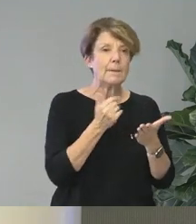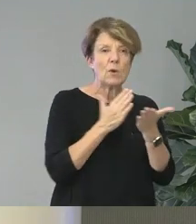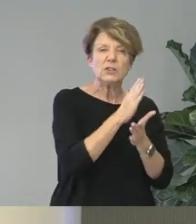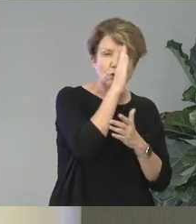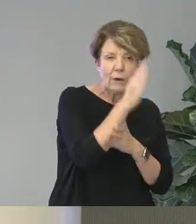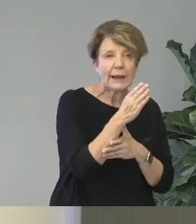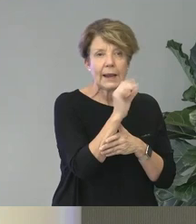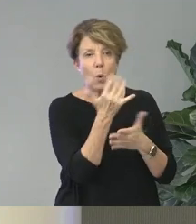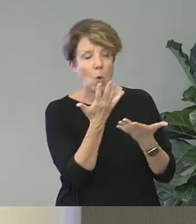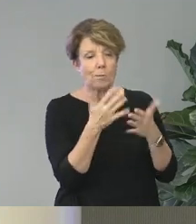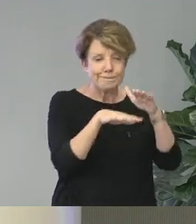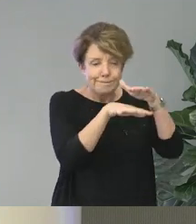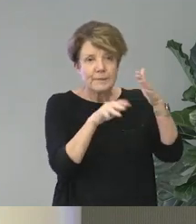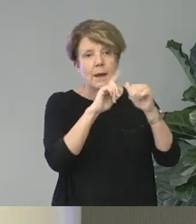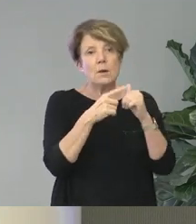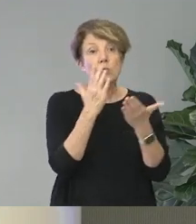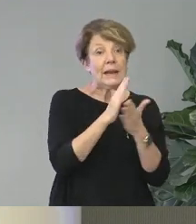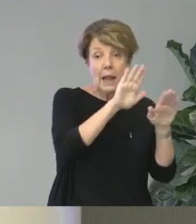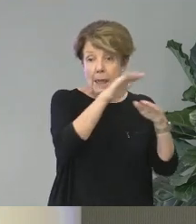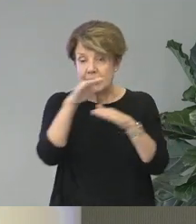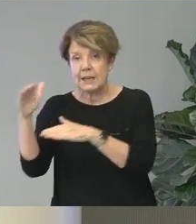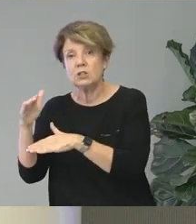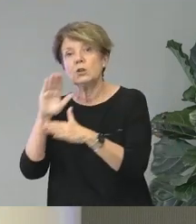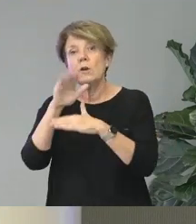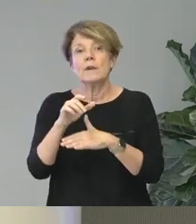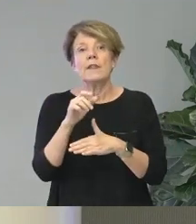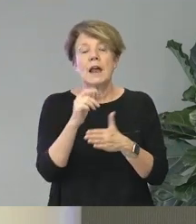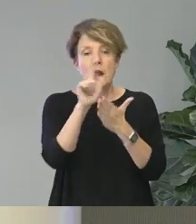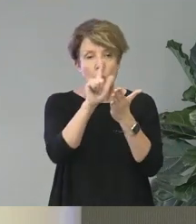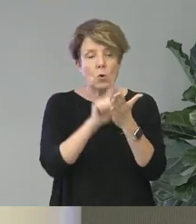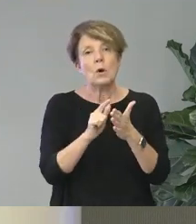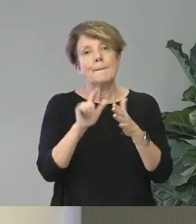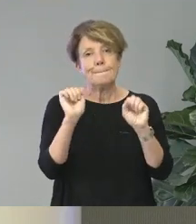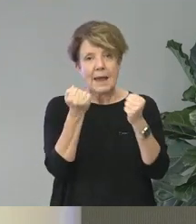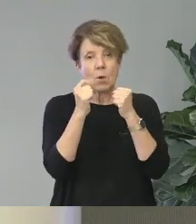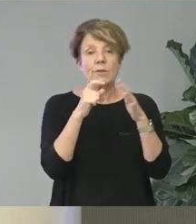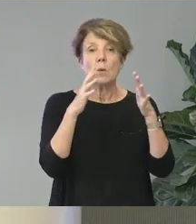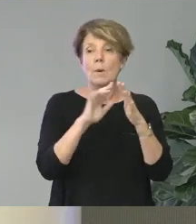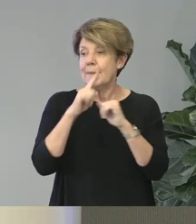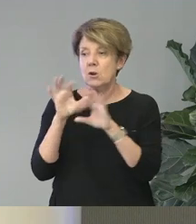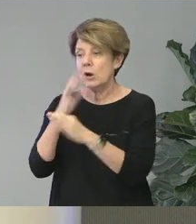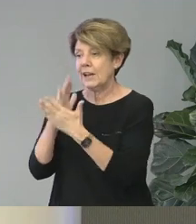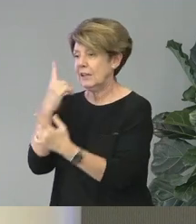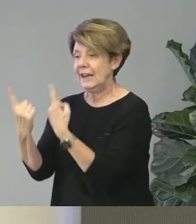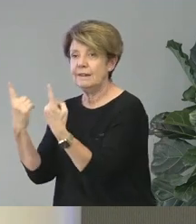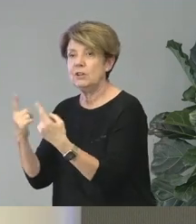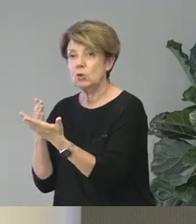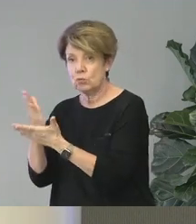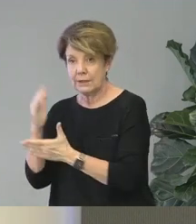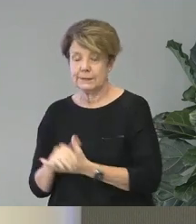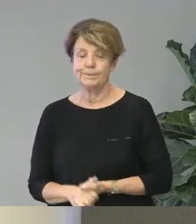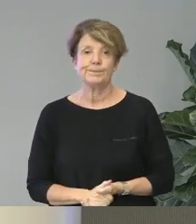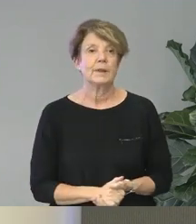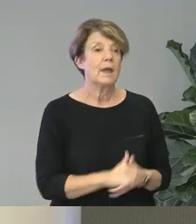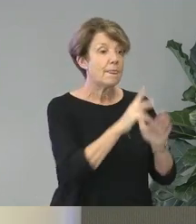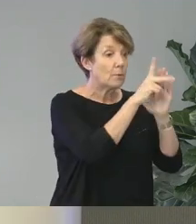its limitations on legislative power of the Commonwealth, not as a protection of individual rights. The principle